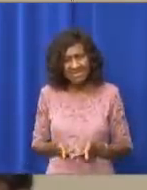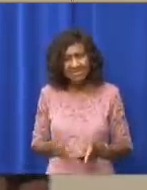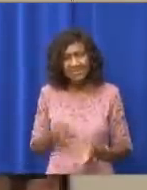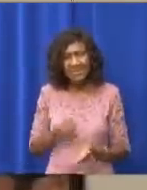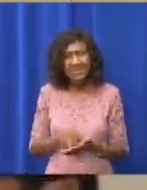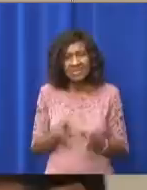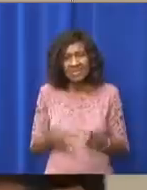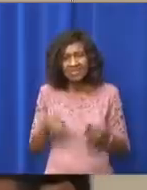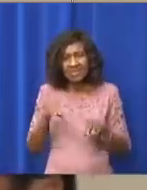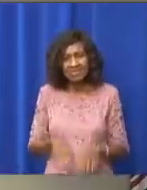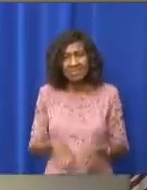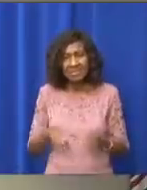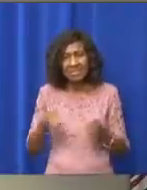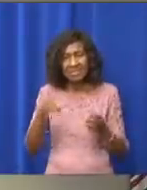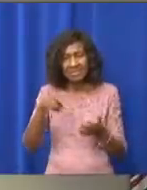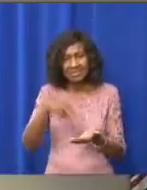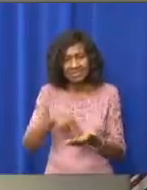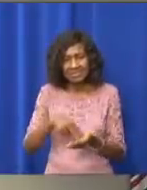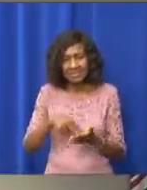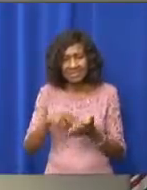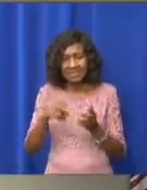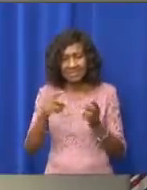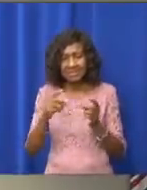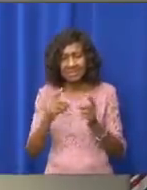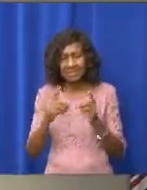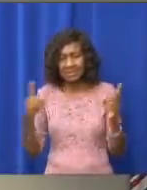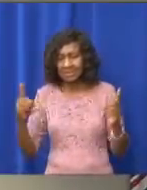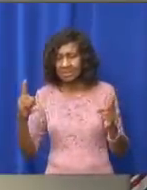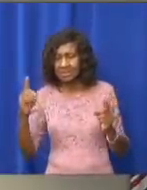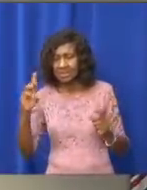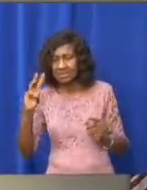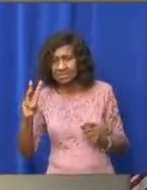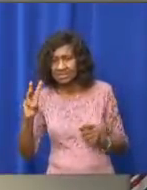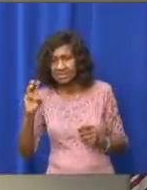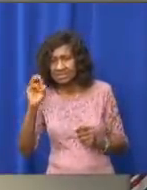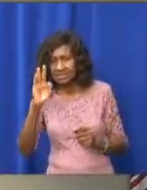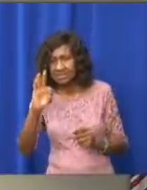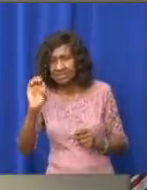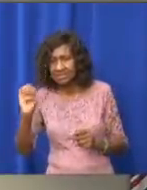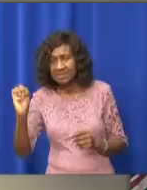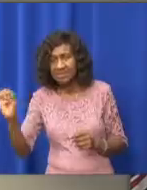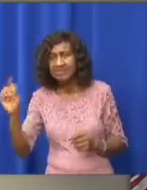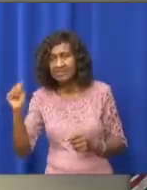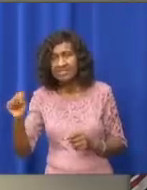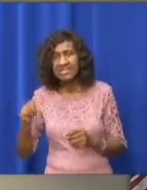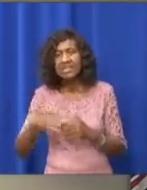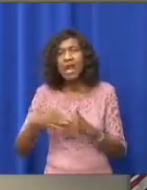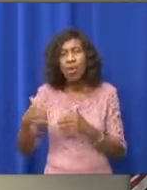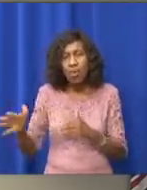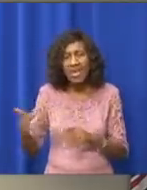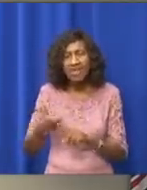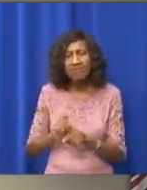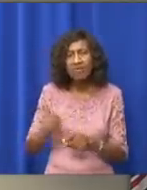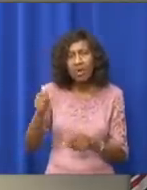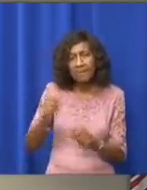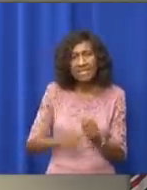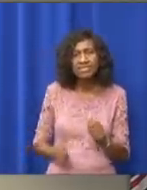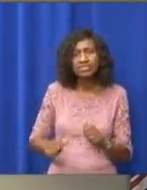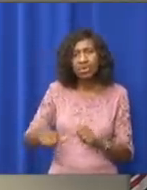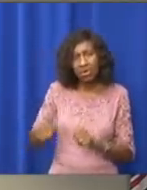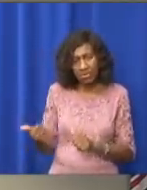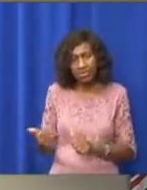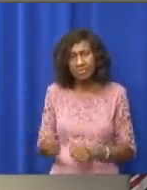Okay, thank you very much. Thank you, Nikki. We do have a few questions for Minister Hugh. We're going to go first